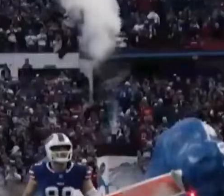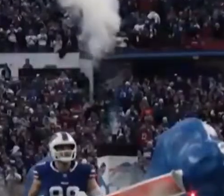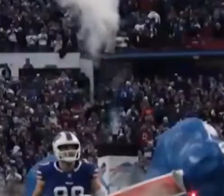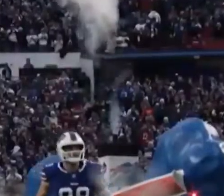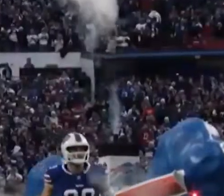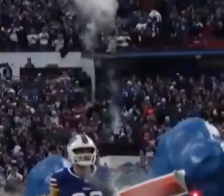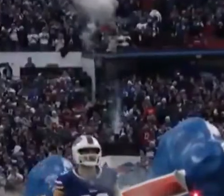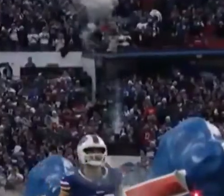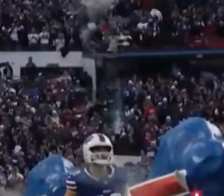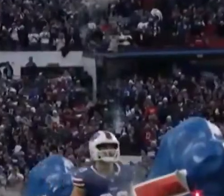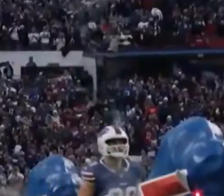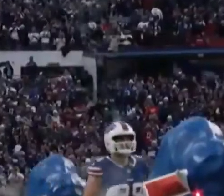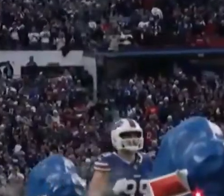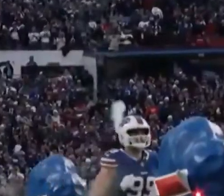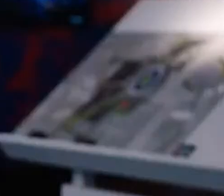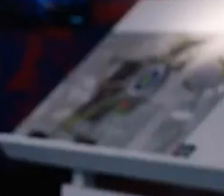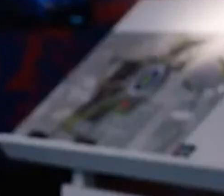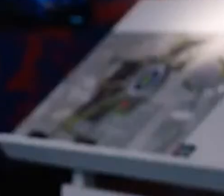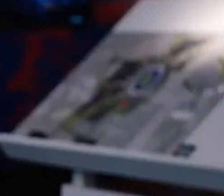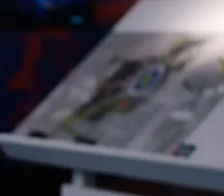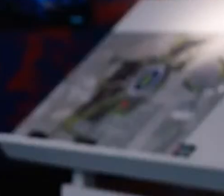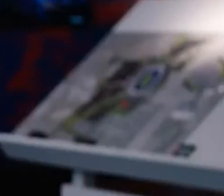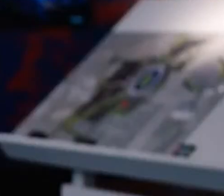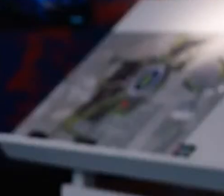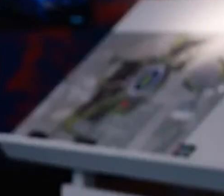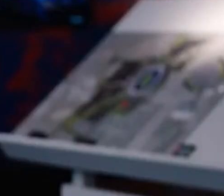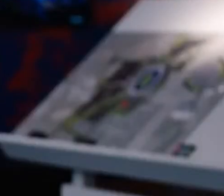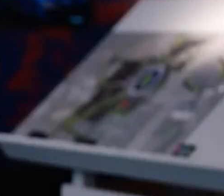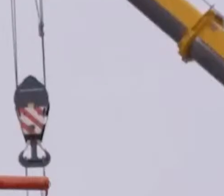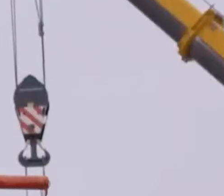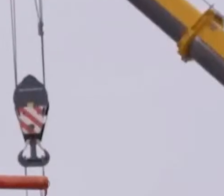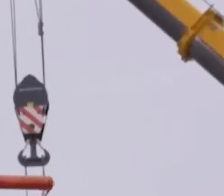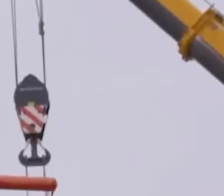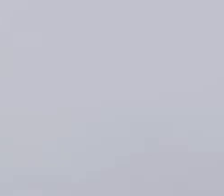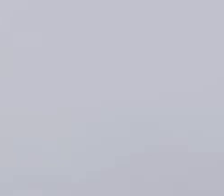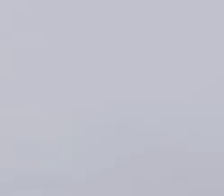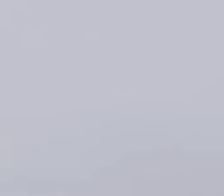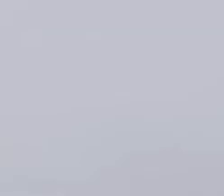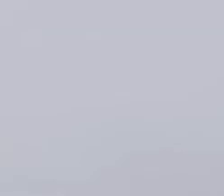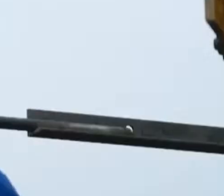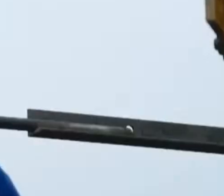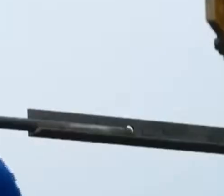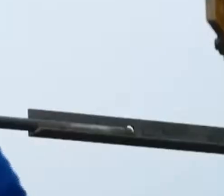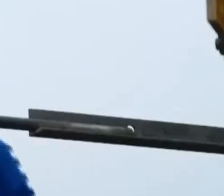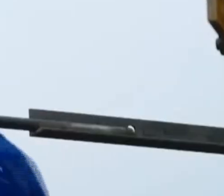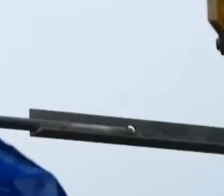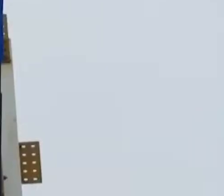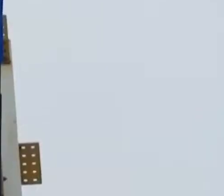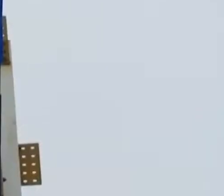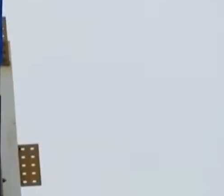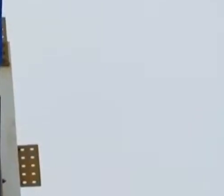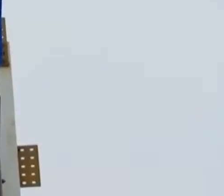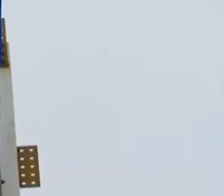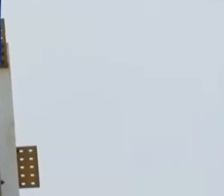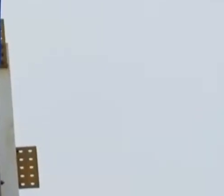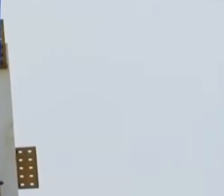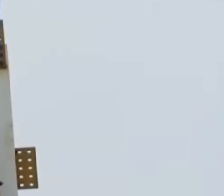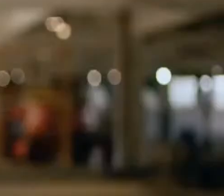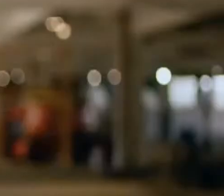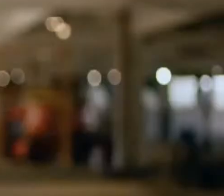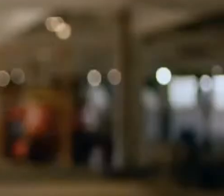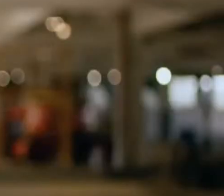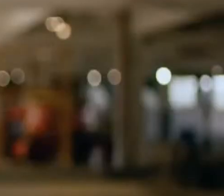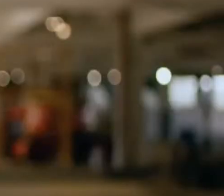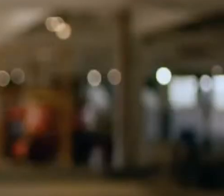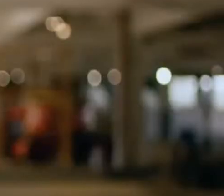team does on the field, to know their role, know their responsibility, and be accountable to one another. This is a project built for Buffalo, by Buffalo. It's